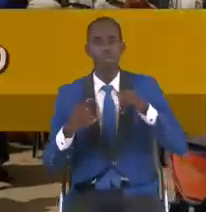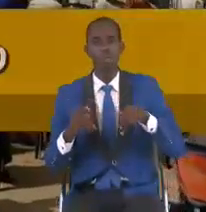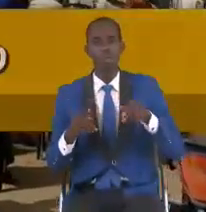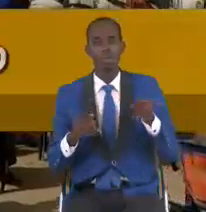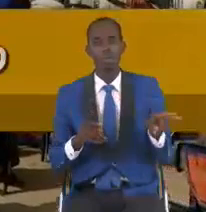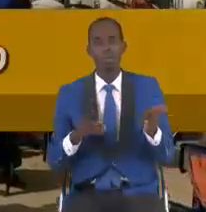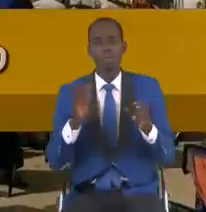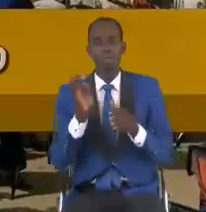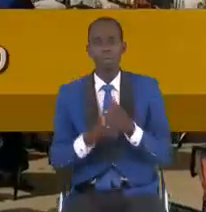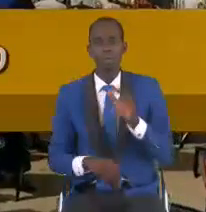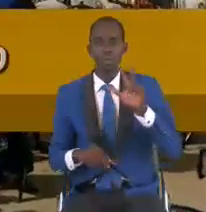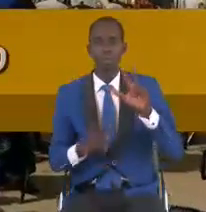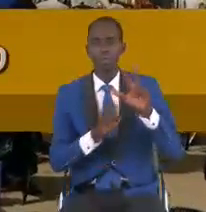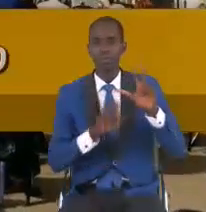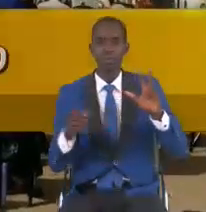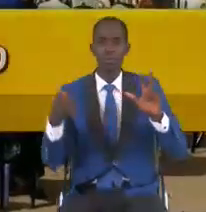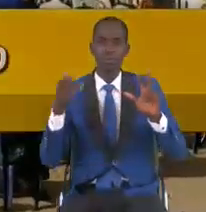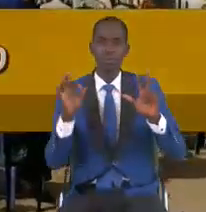verse 19.